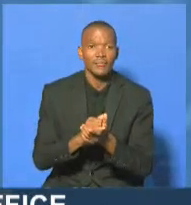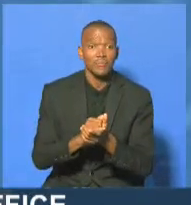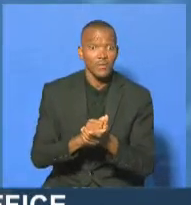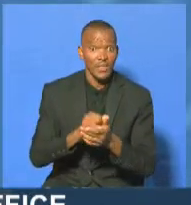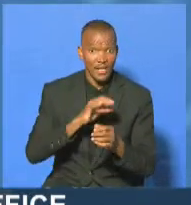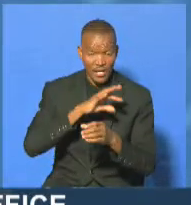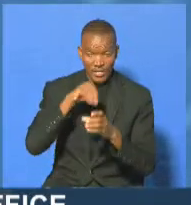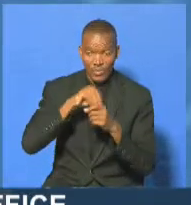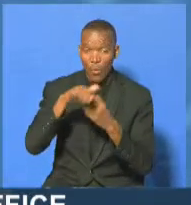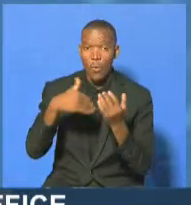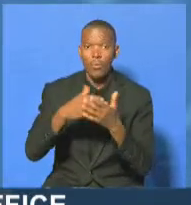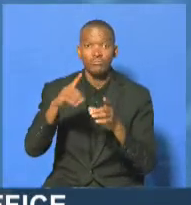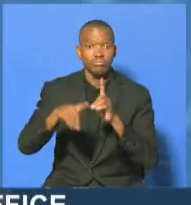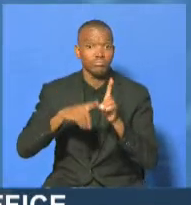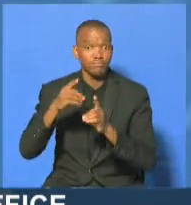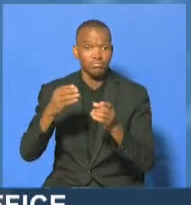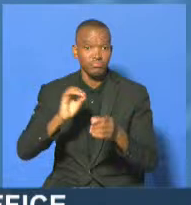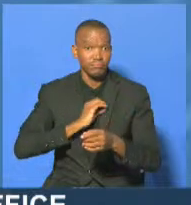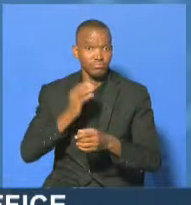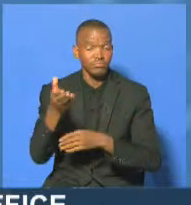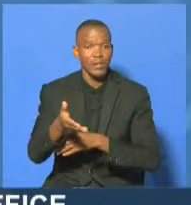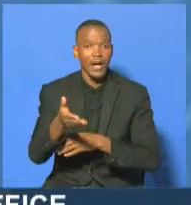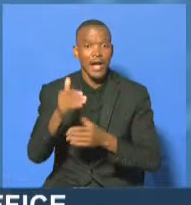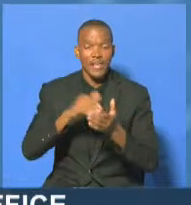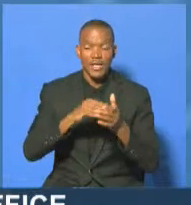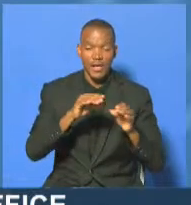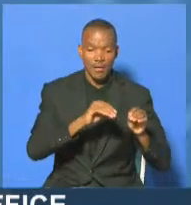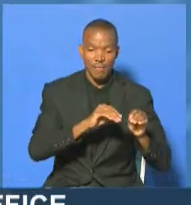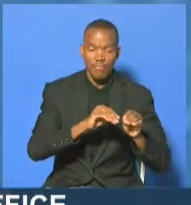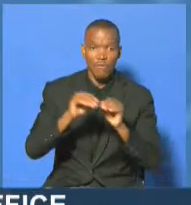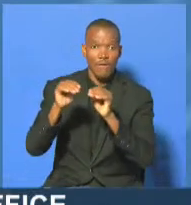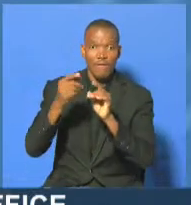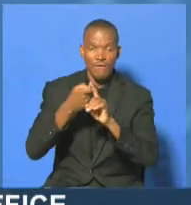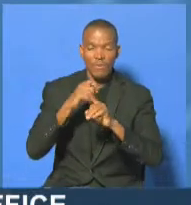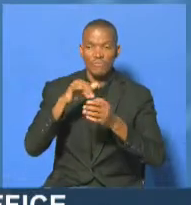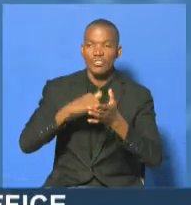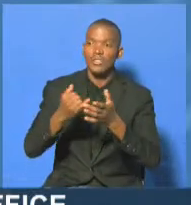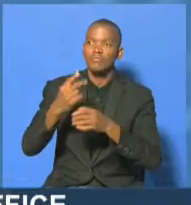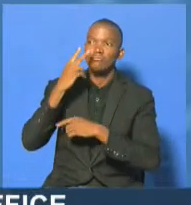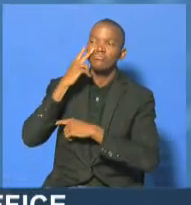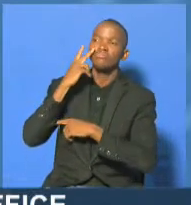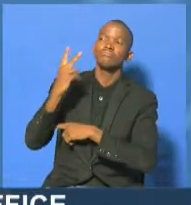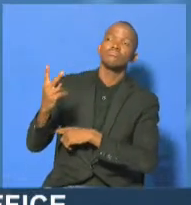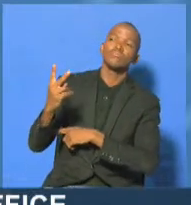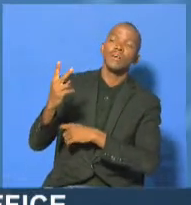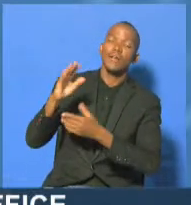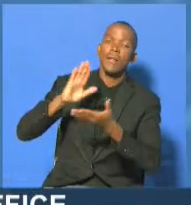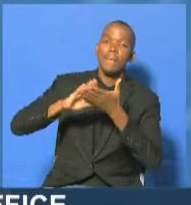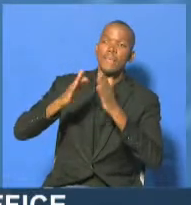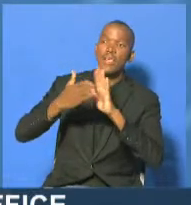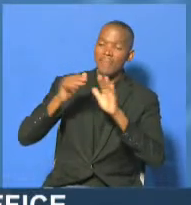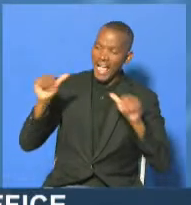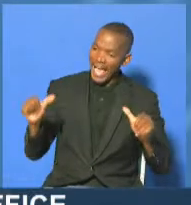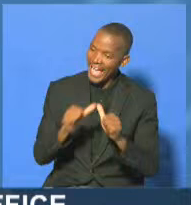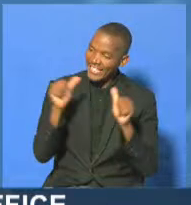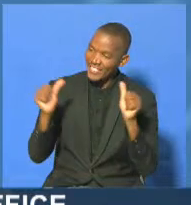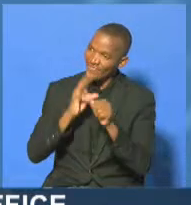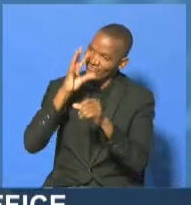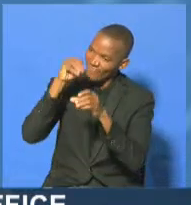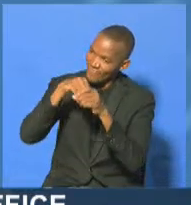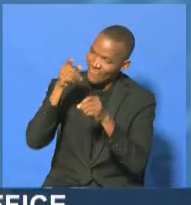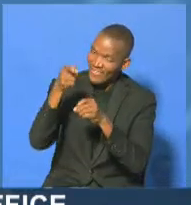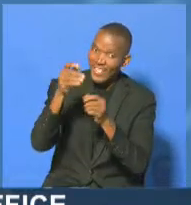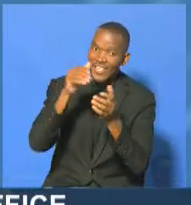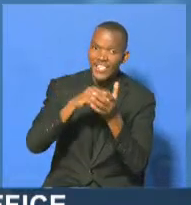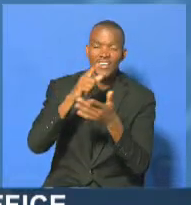amongst our people, moving from being spectators to be active participants in